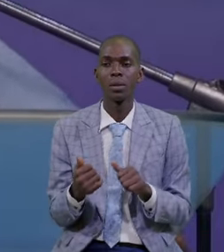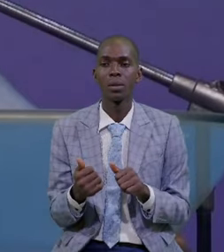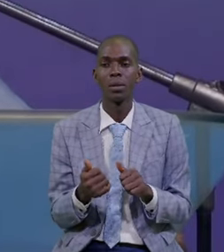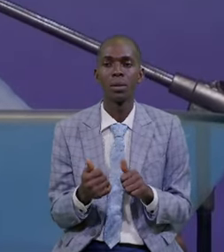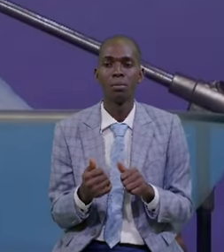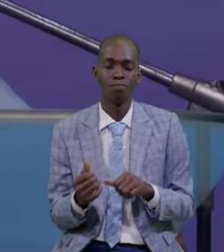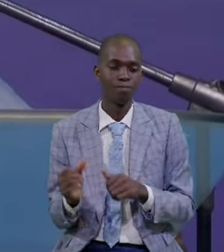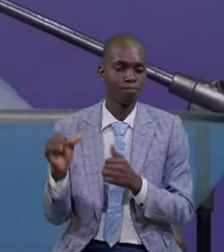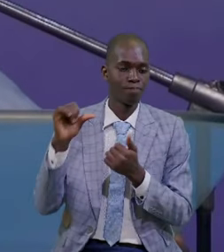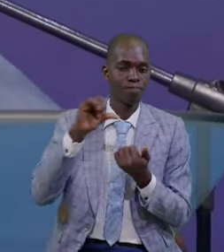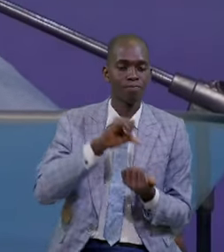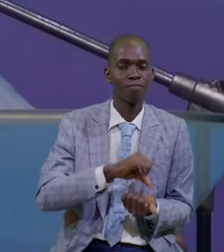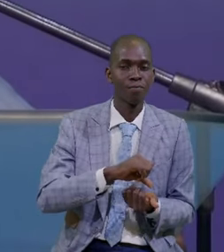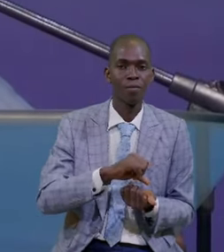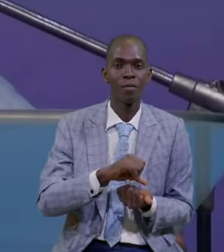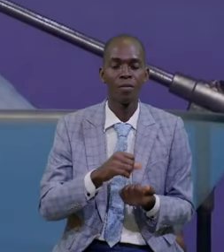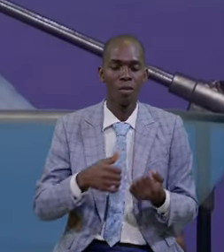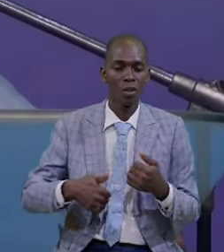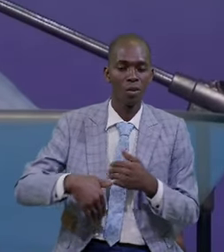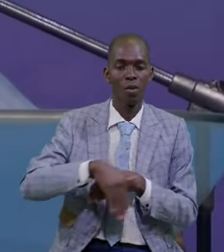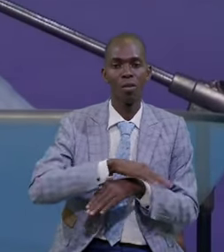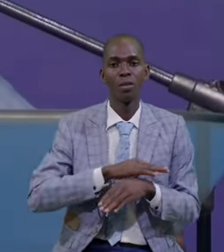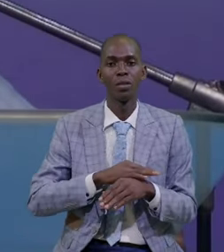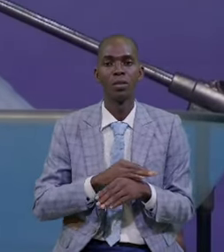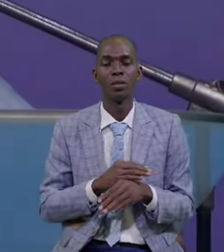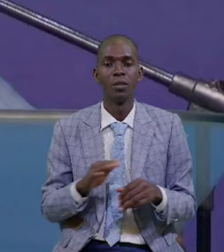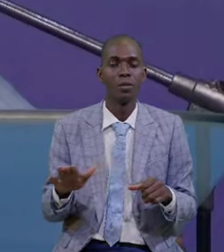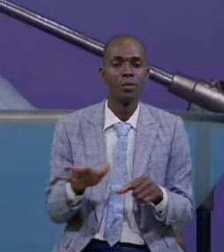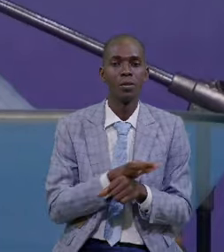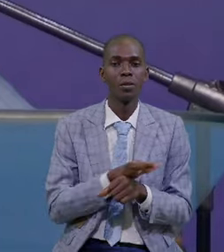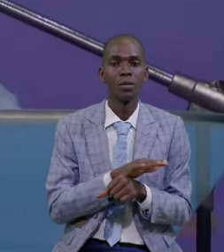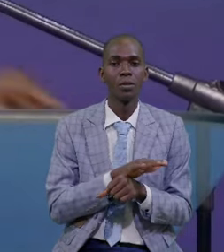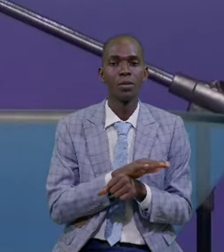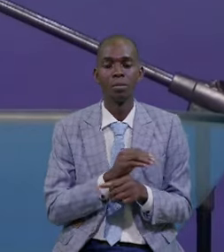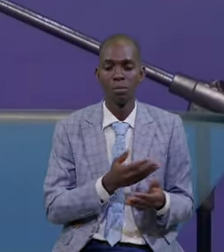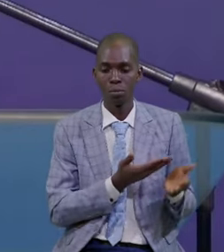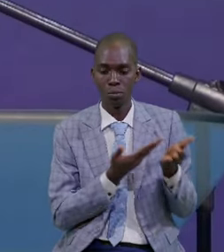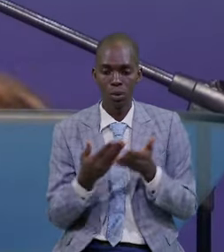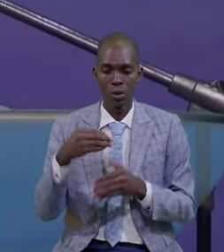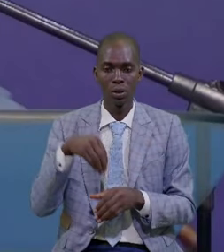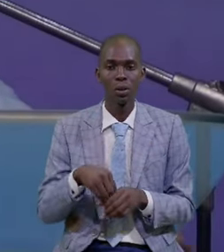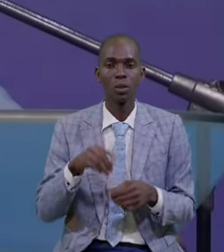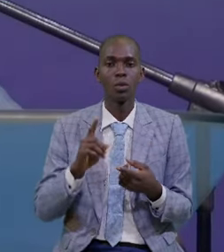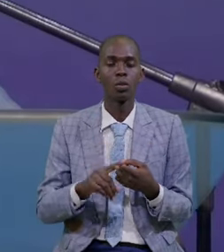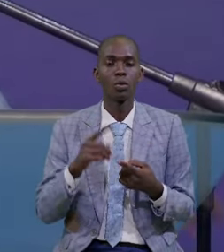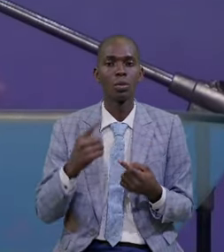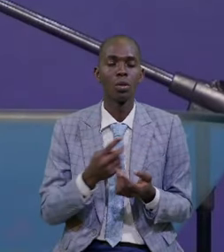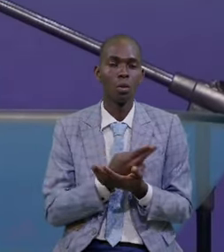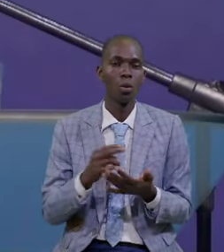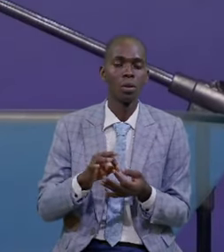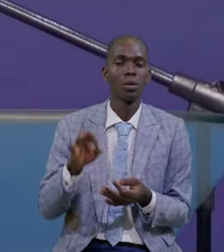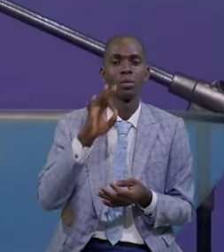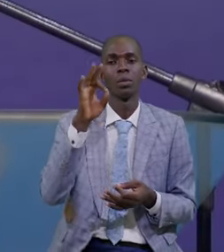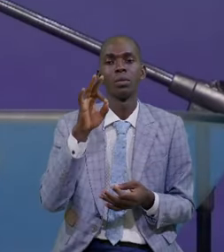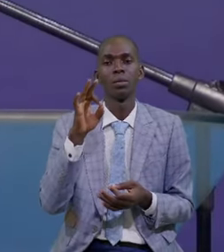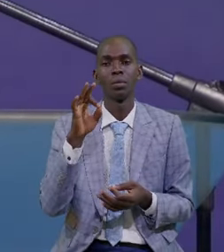immersed, enveloped, endued, submerged in the Holy Ghost,